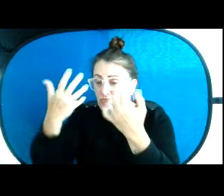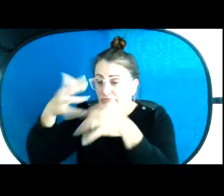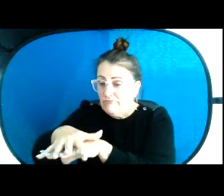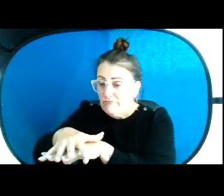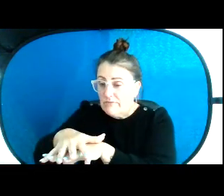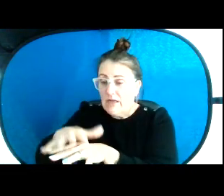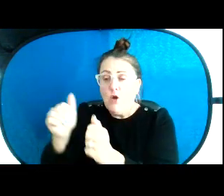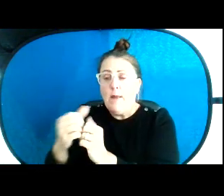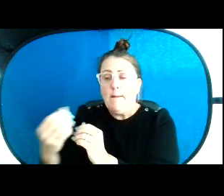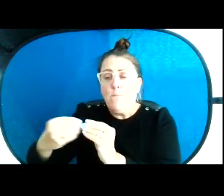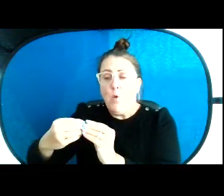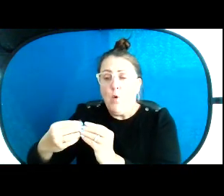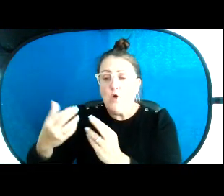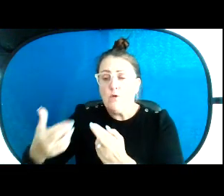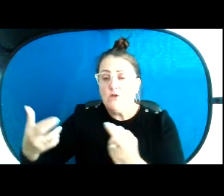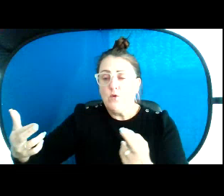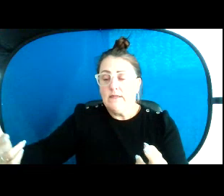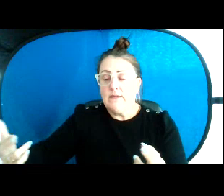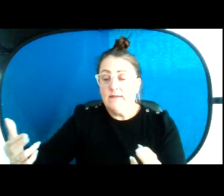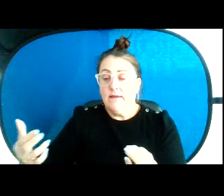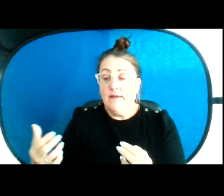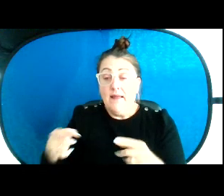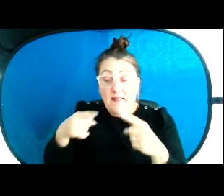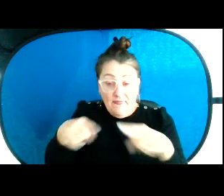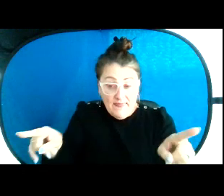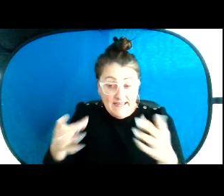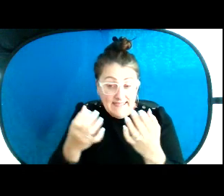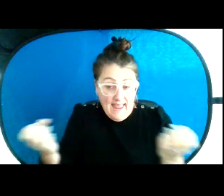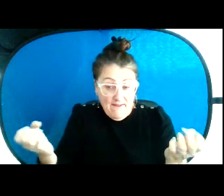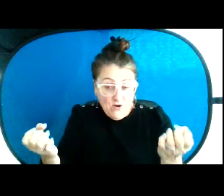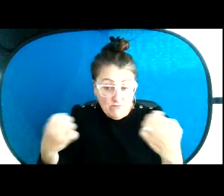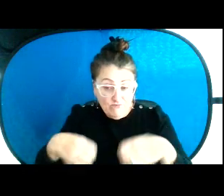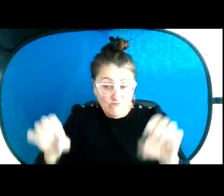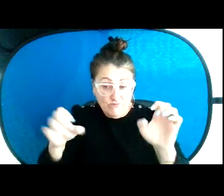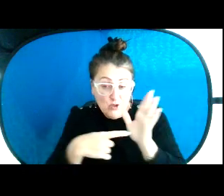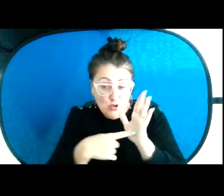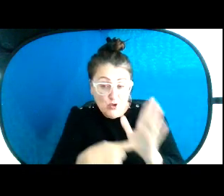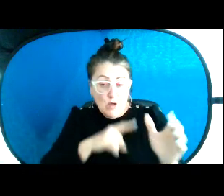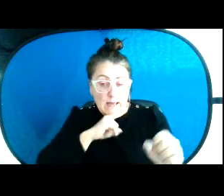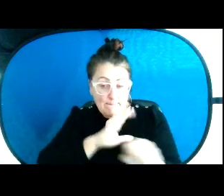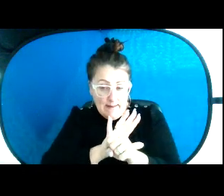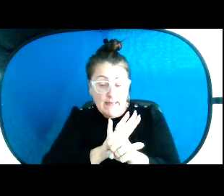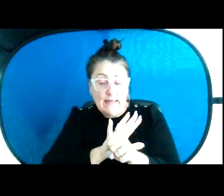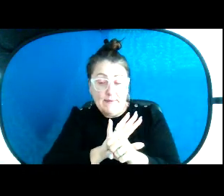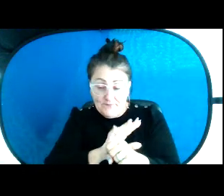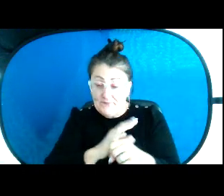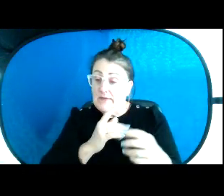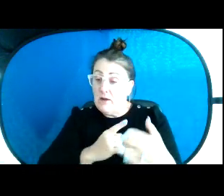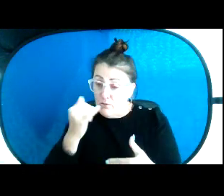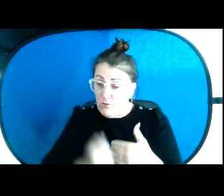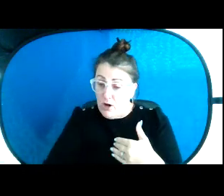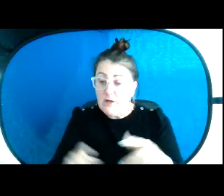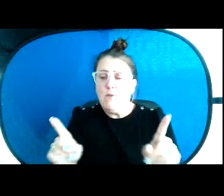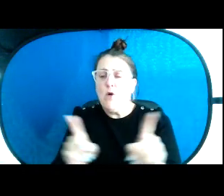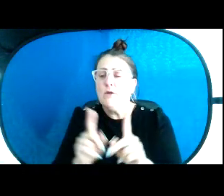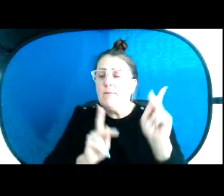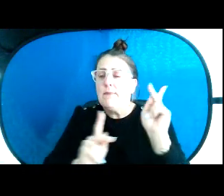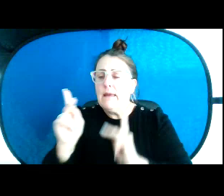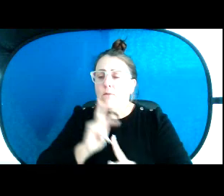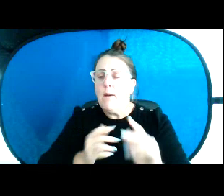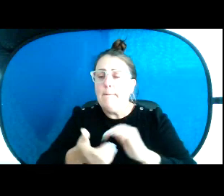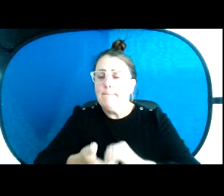procurement resources. Each of these efforts reflect Caltrans' commitment to invest not just in projects, but in people, partnership,